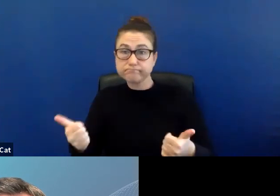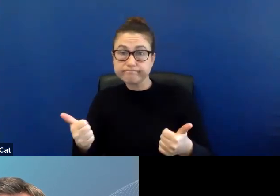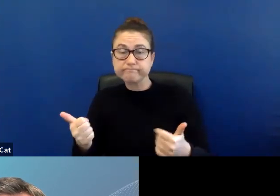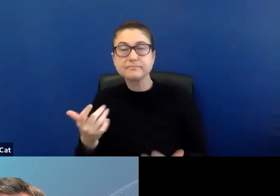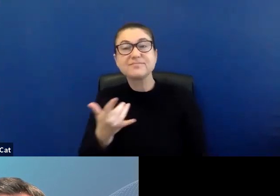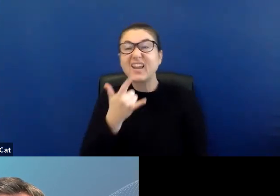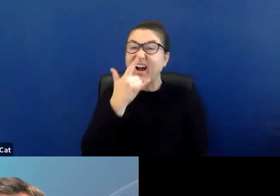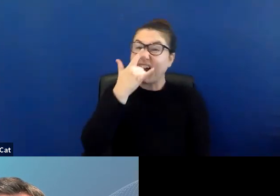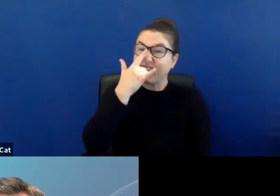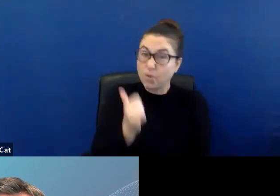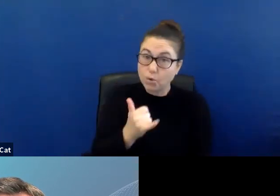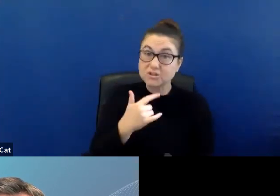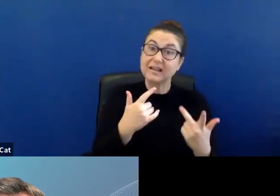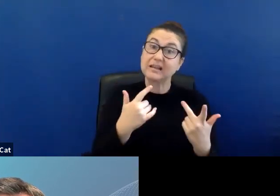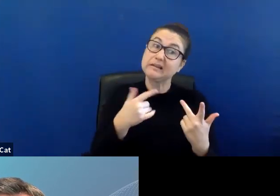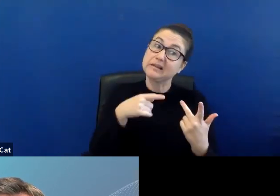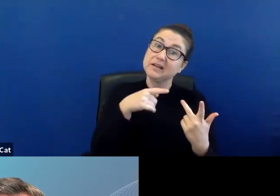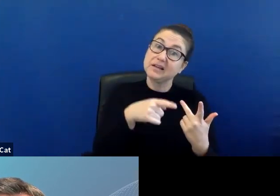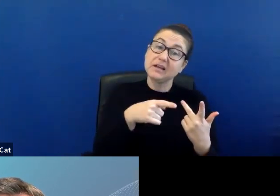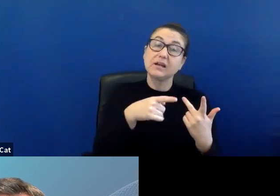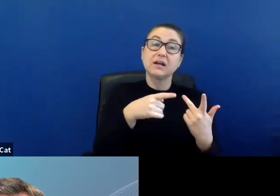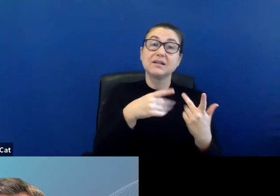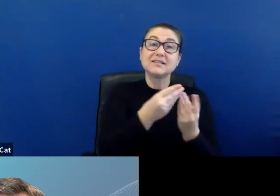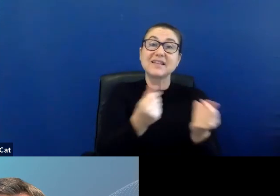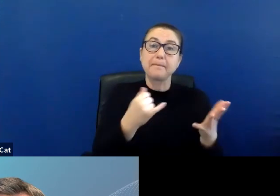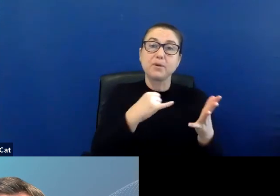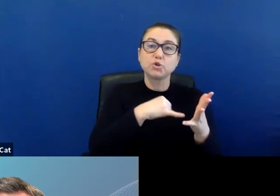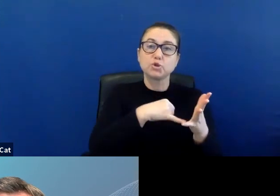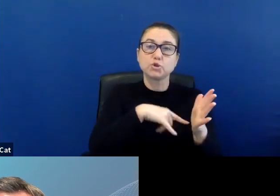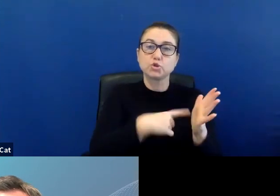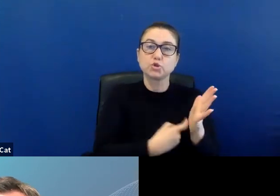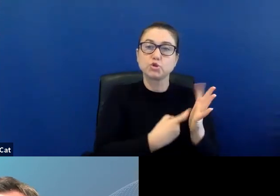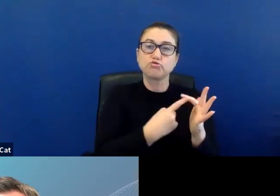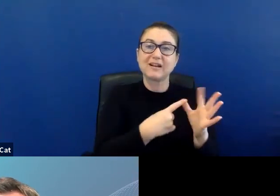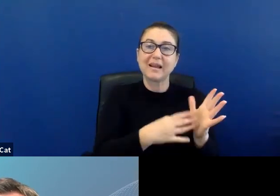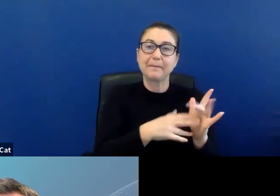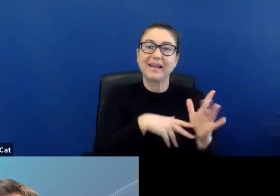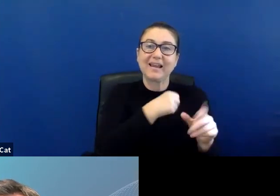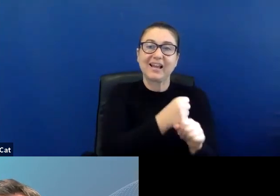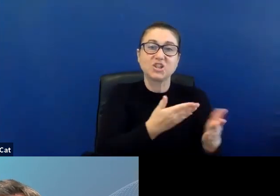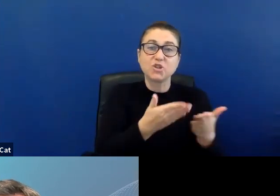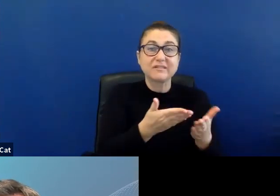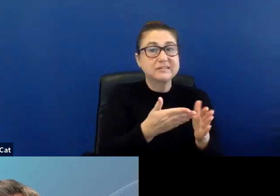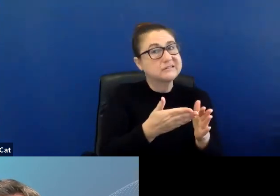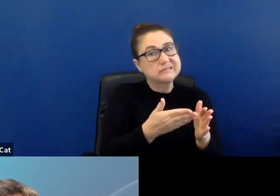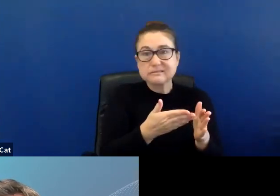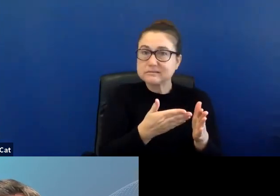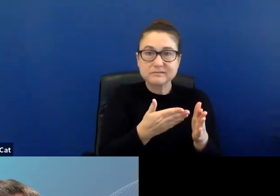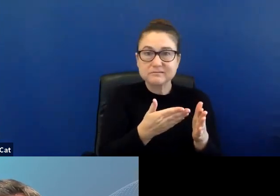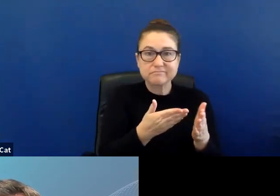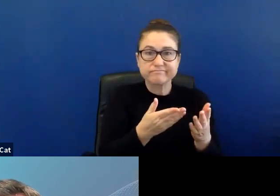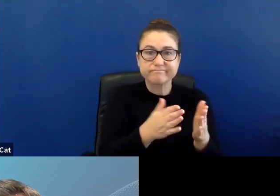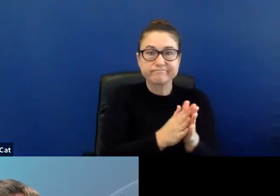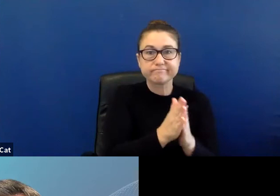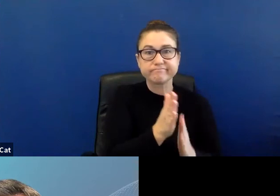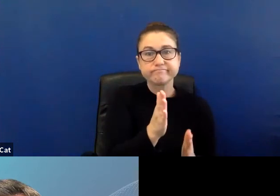unfortunately going so well is on some of the streaming services. Some of them are doing an excellent job, but